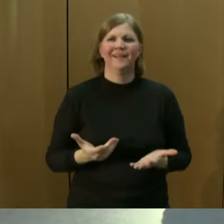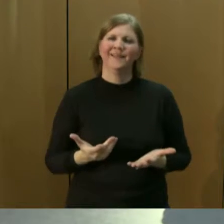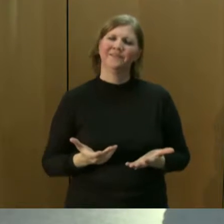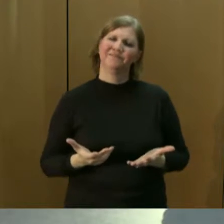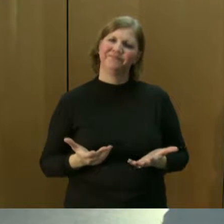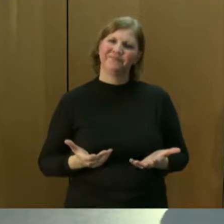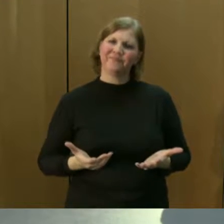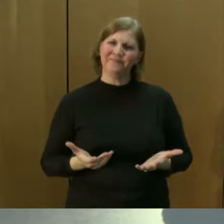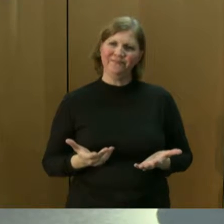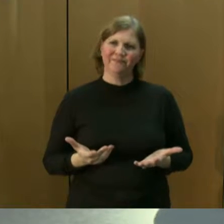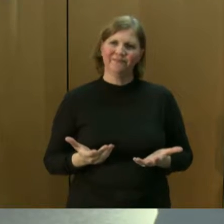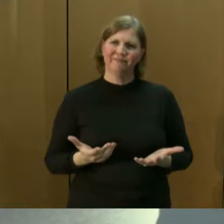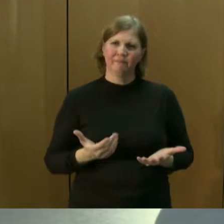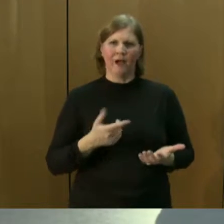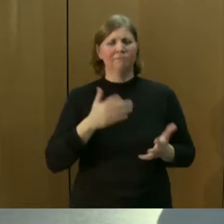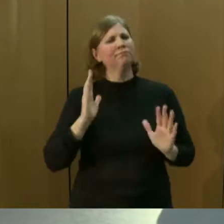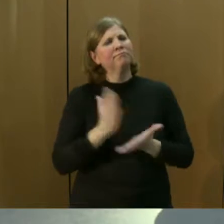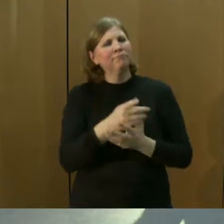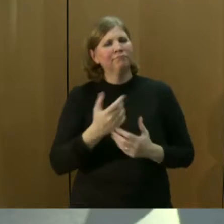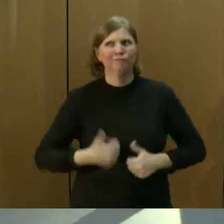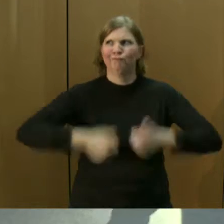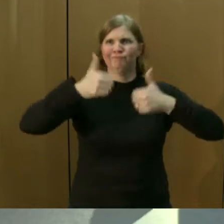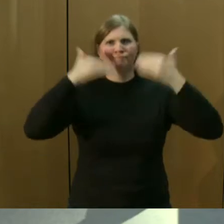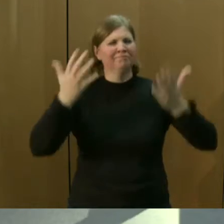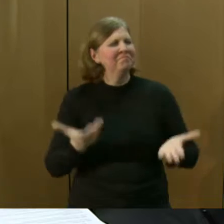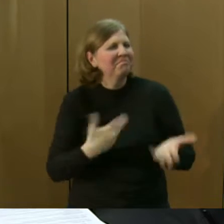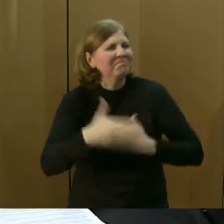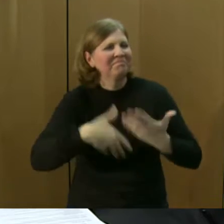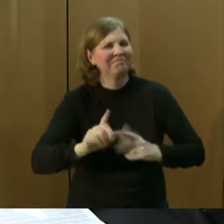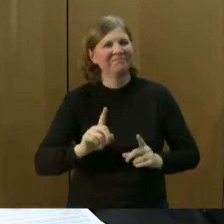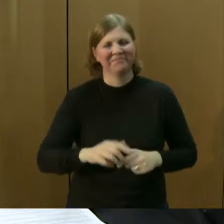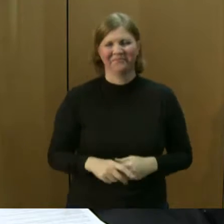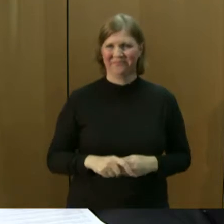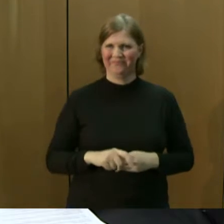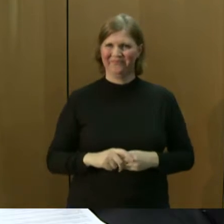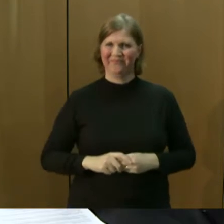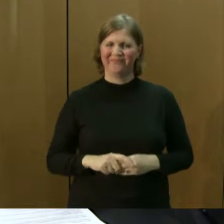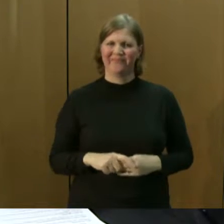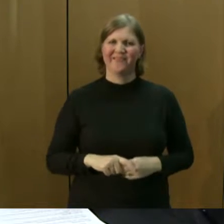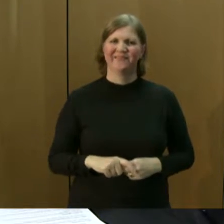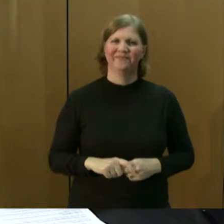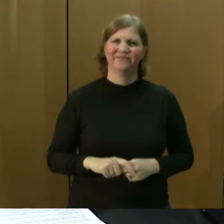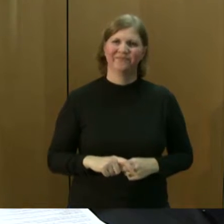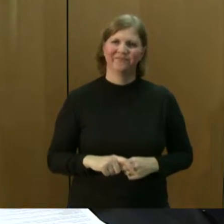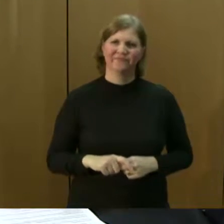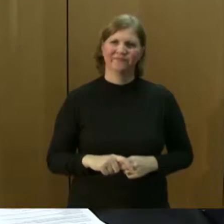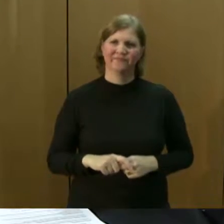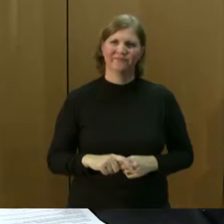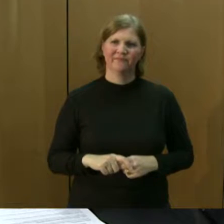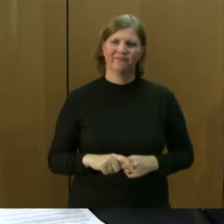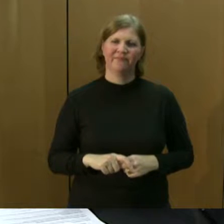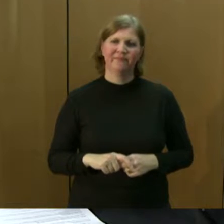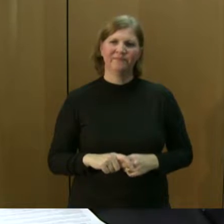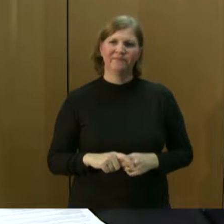no magic formula, but what do you see as the work that comes to Edinburgh and is successful? Is there anything they